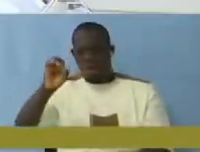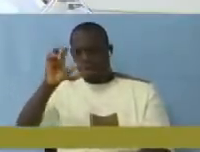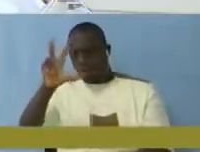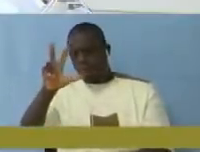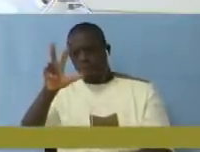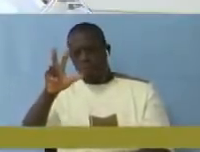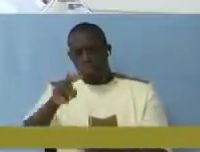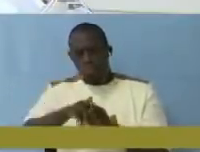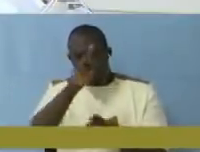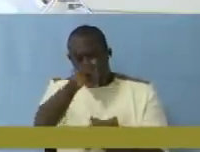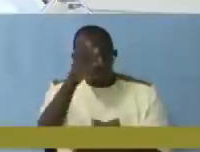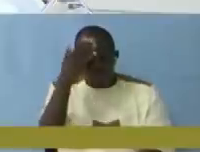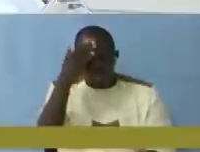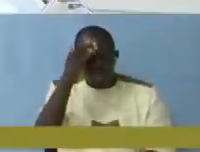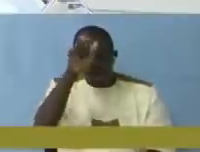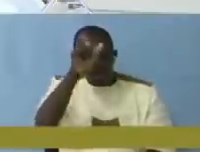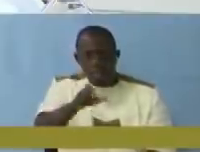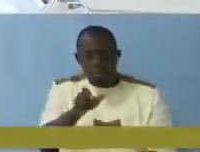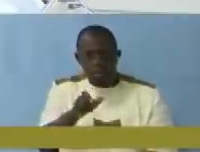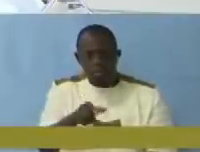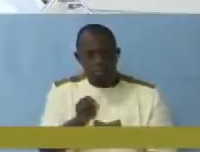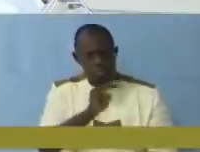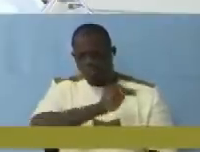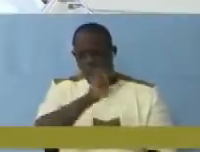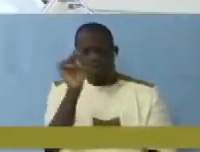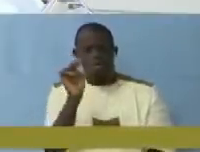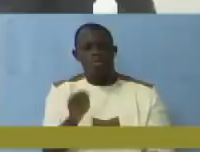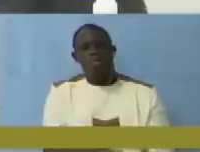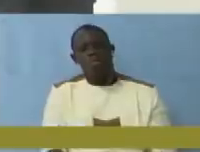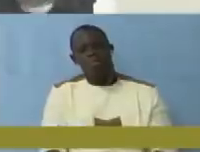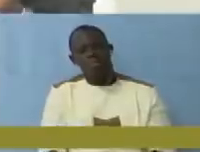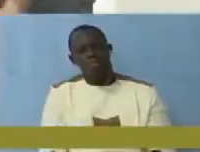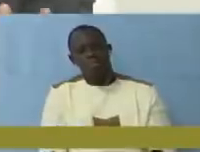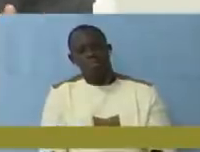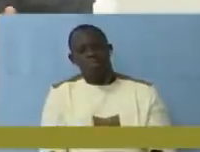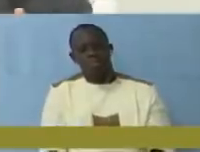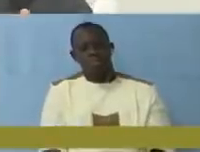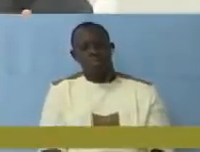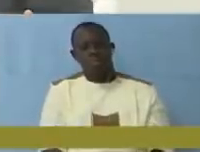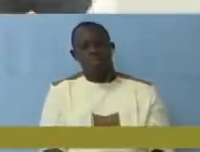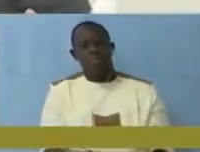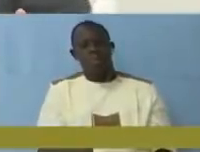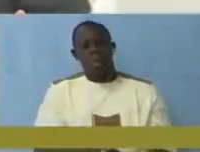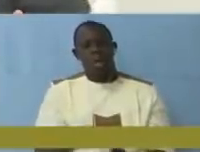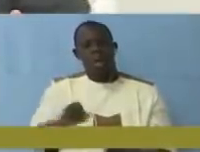What is his name again? No. And for some reason,